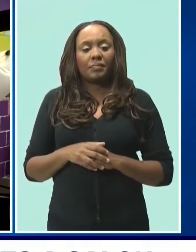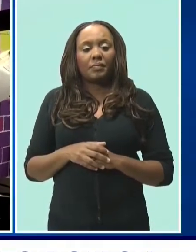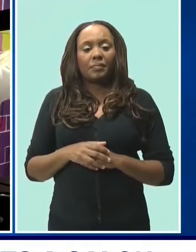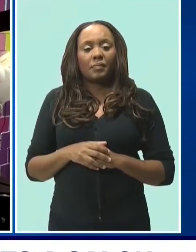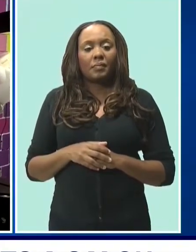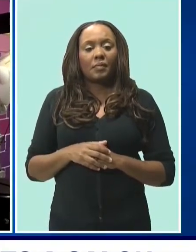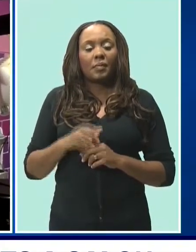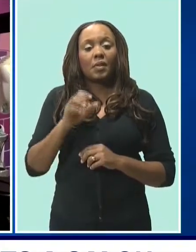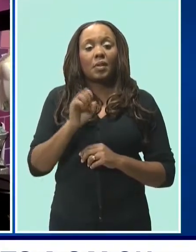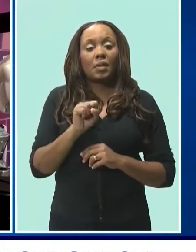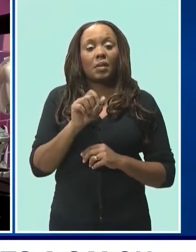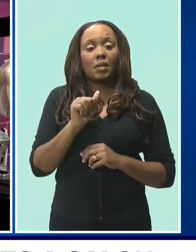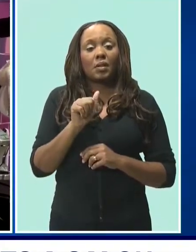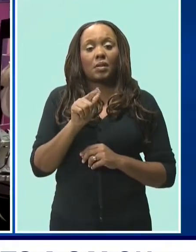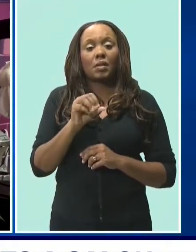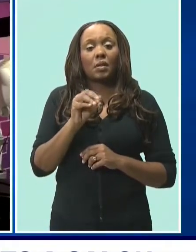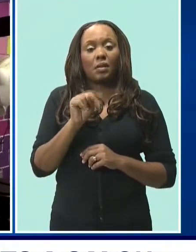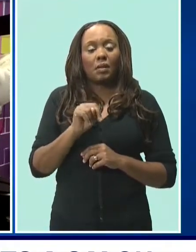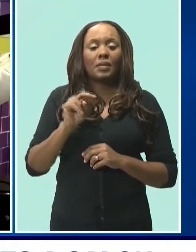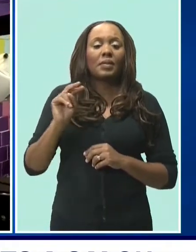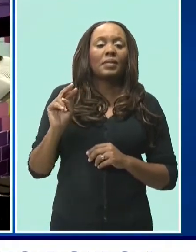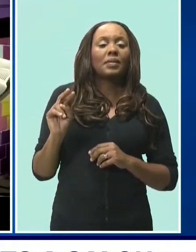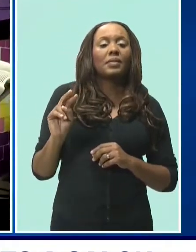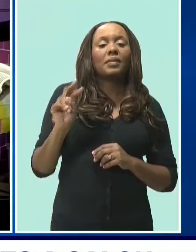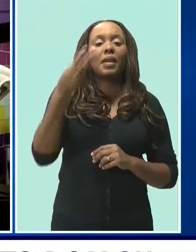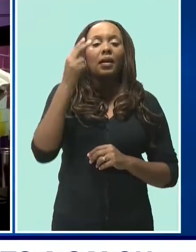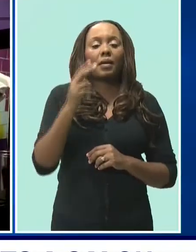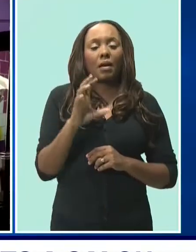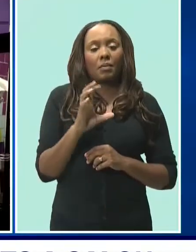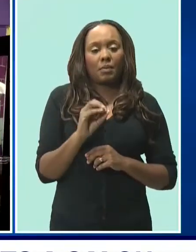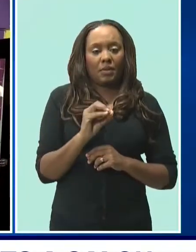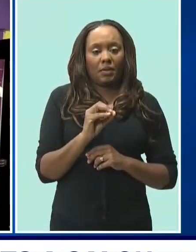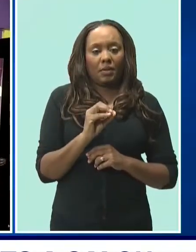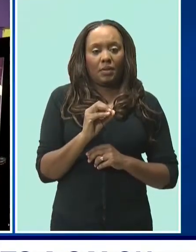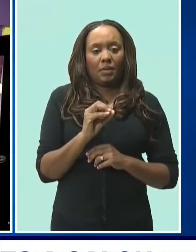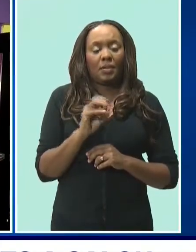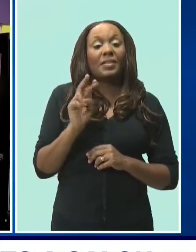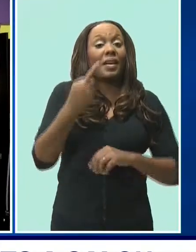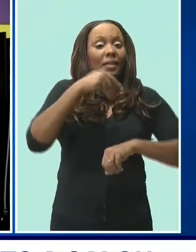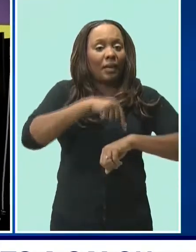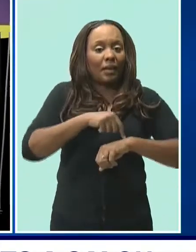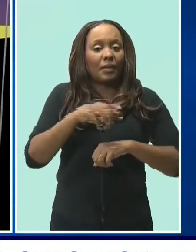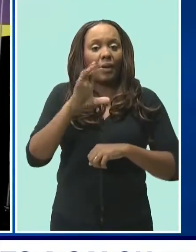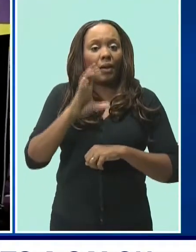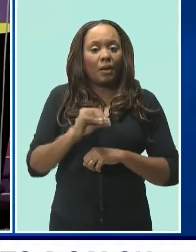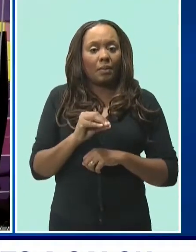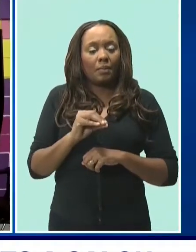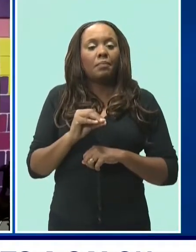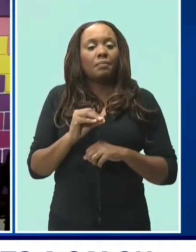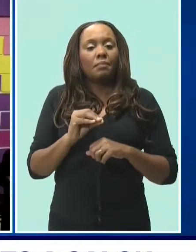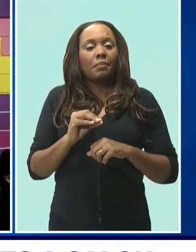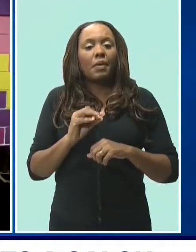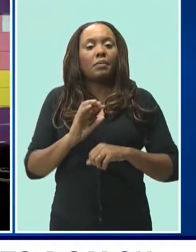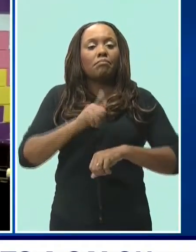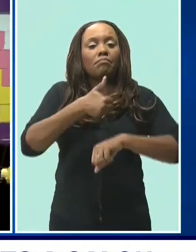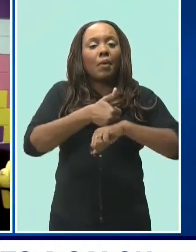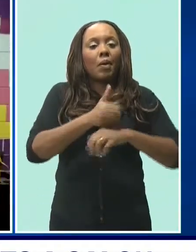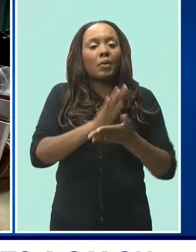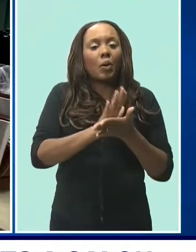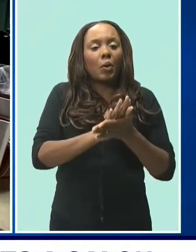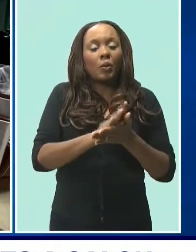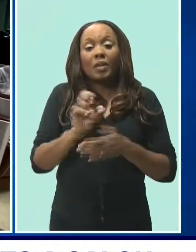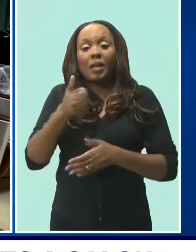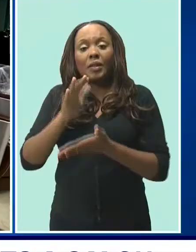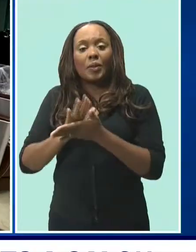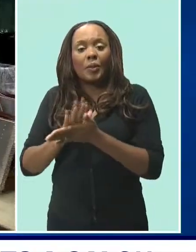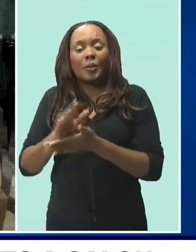fully outfitted by the company. The first is at St. George Secondary. Minister Bradshaw says it's the realization of a dream